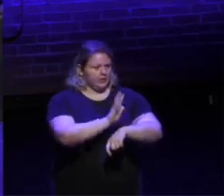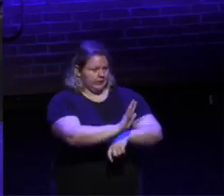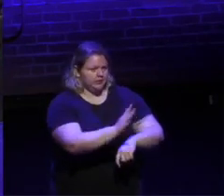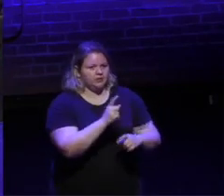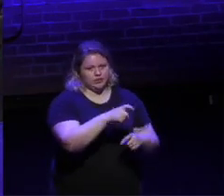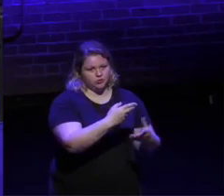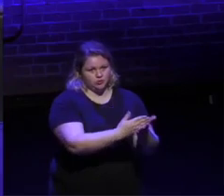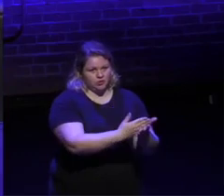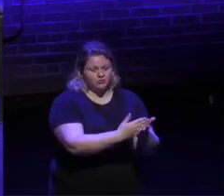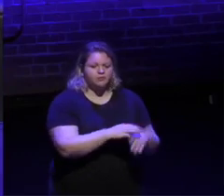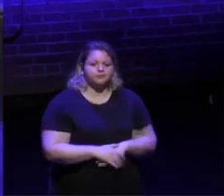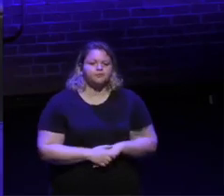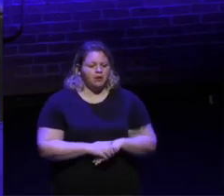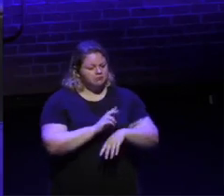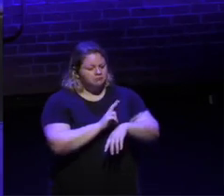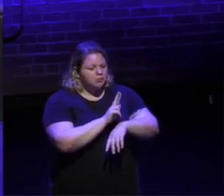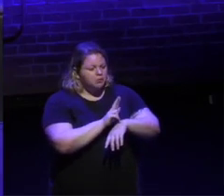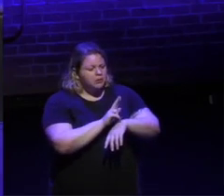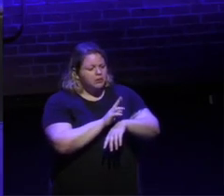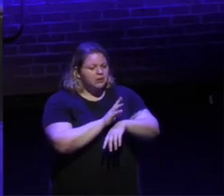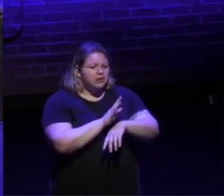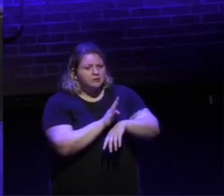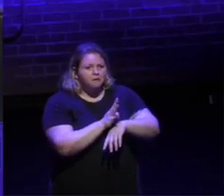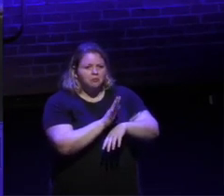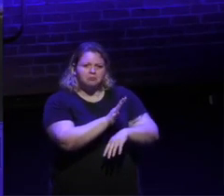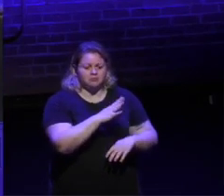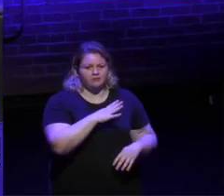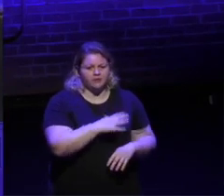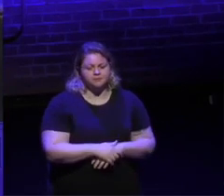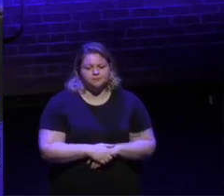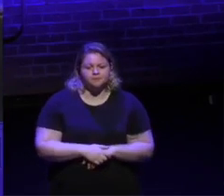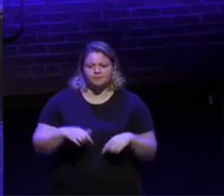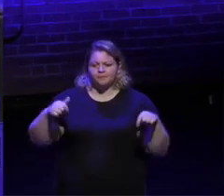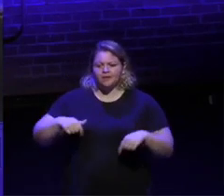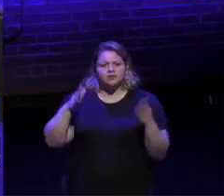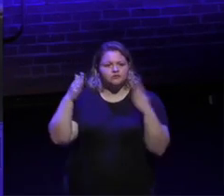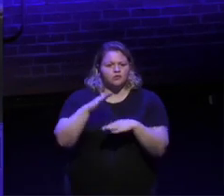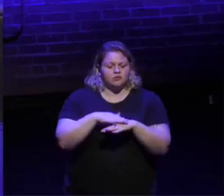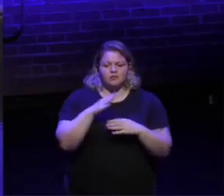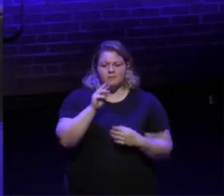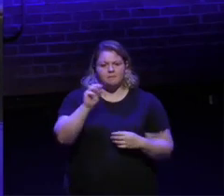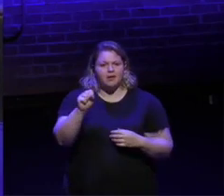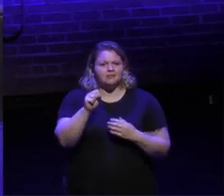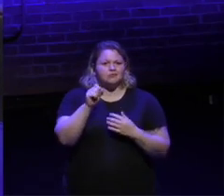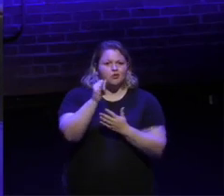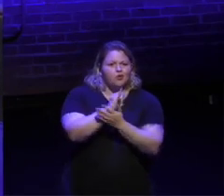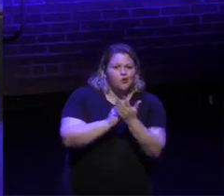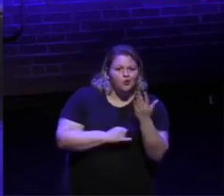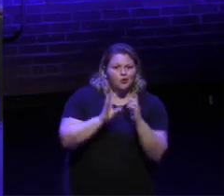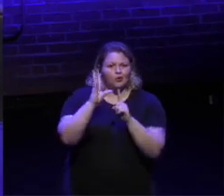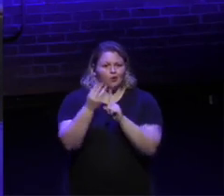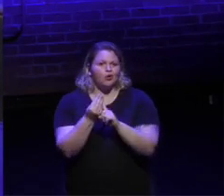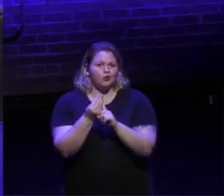This is a moderated conversation on the future and possibilities of Massachusetts art and culture sector, with answers of